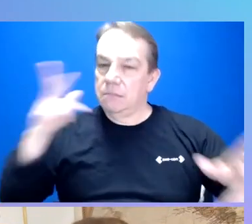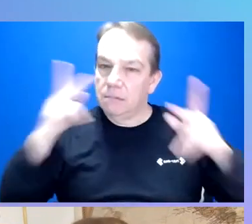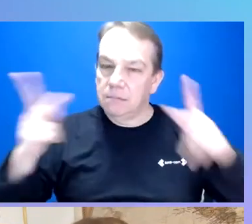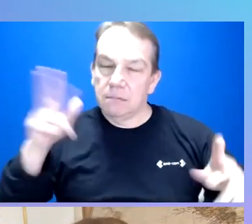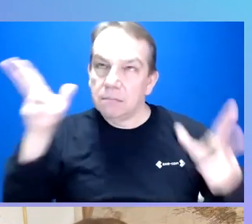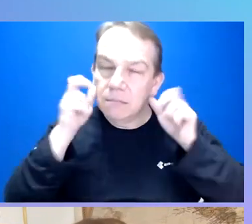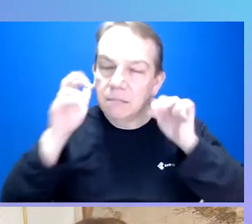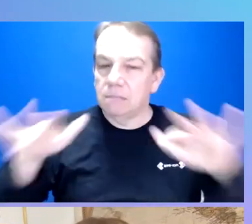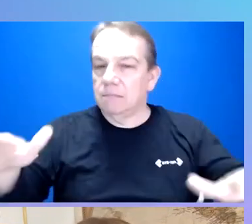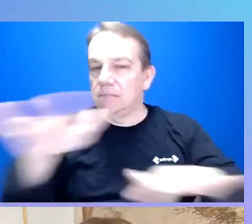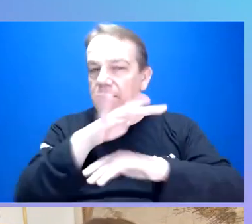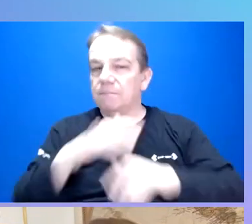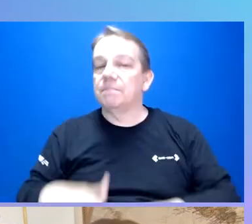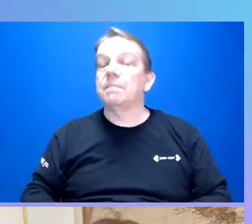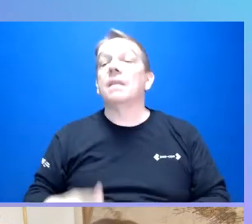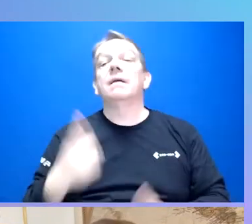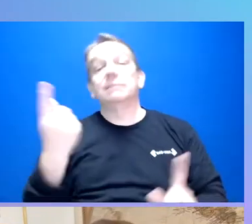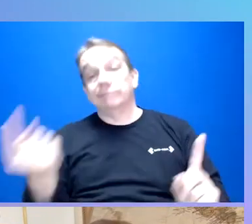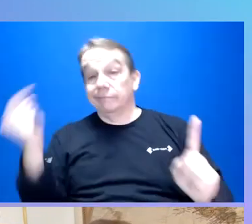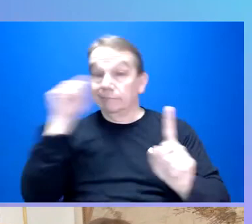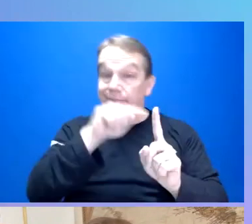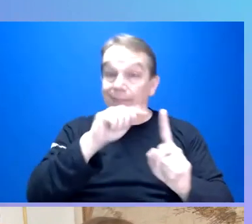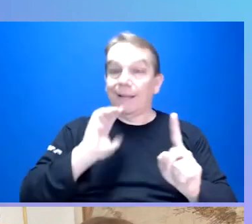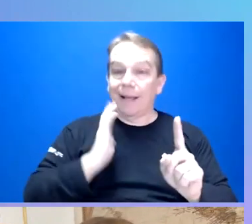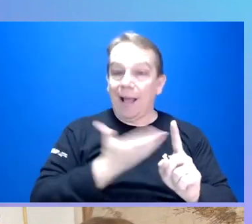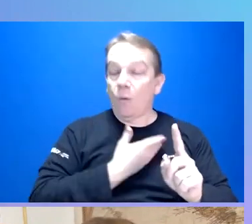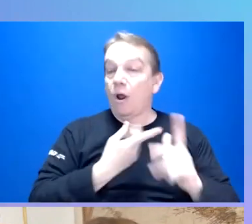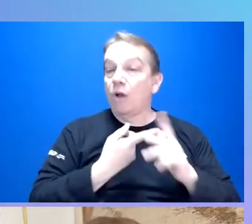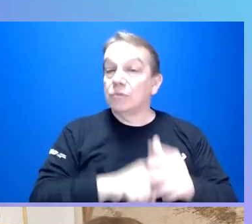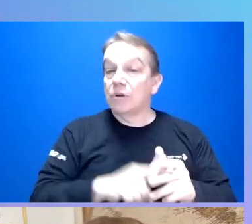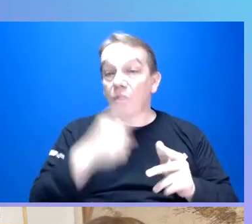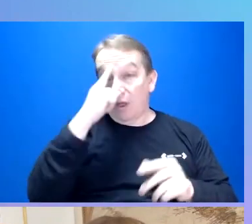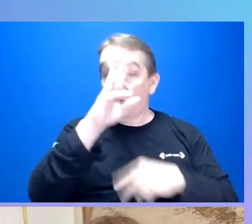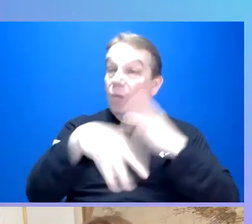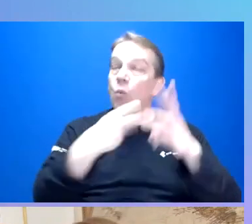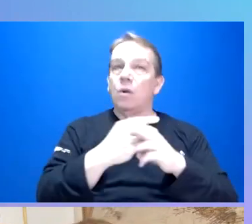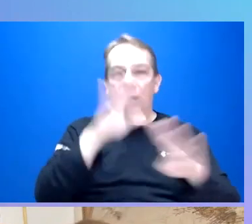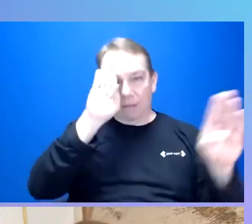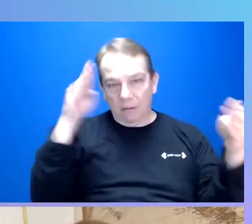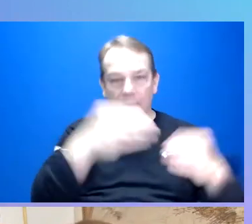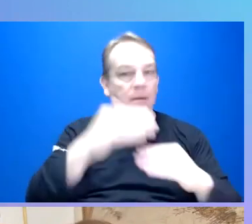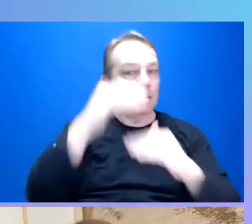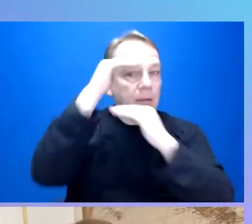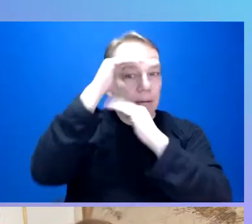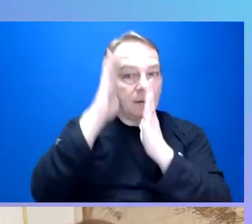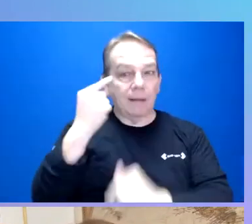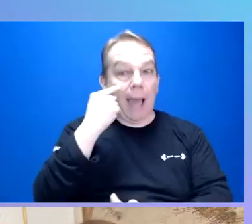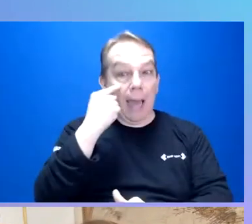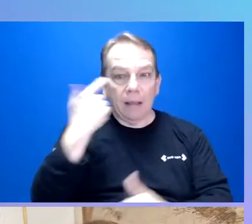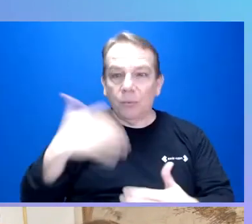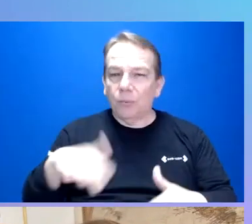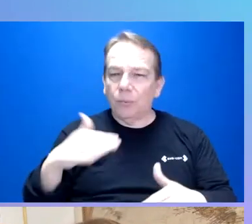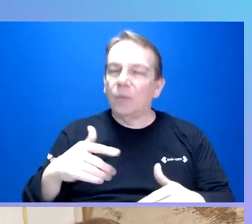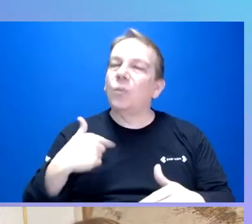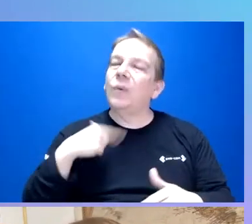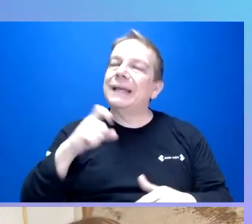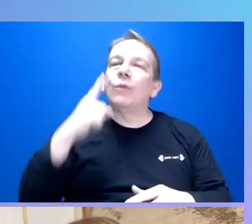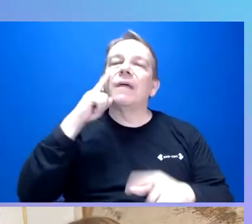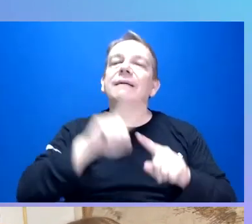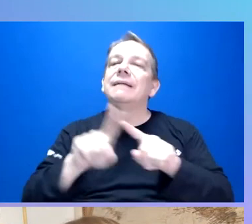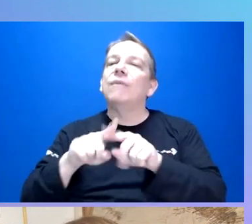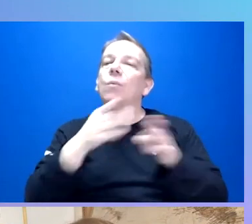Which brings us back to my original thought, which is in an ocular-centric world, we need to be thinking about multisensory ways